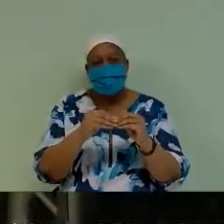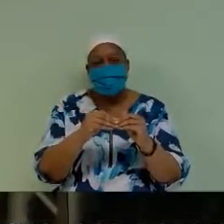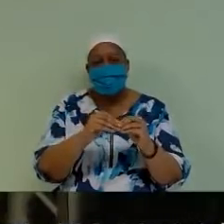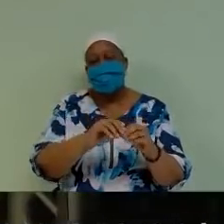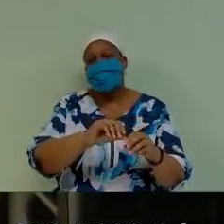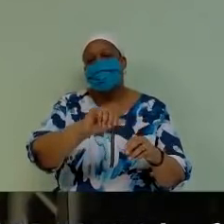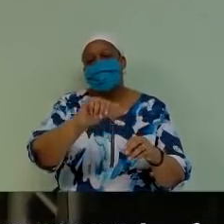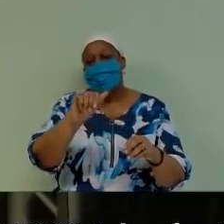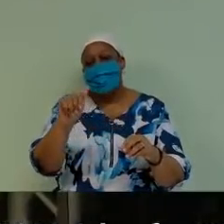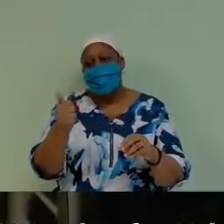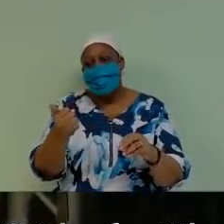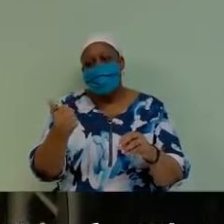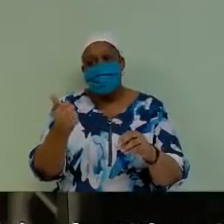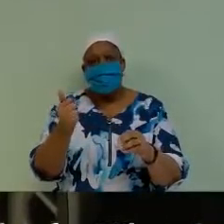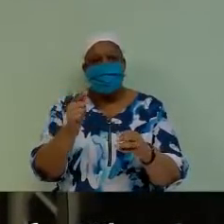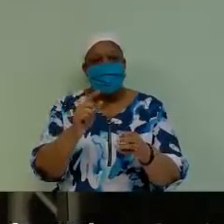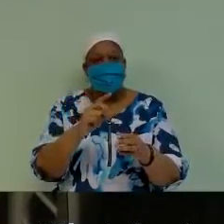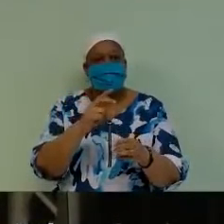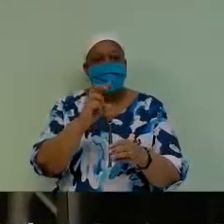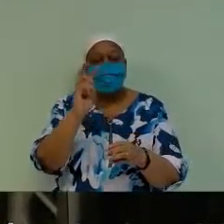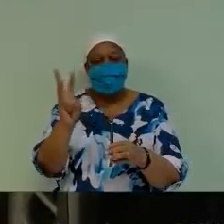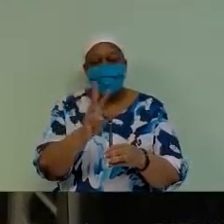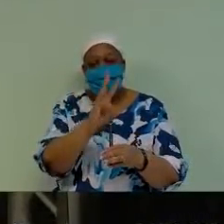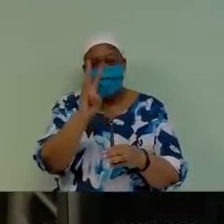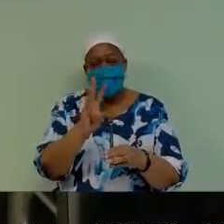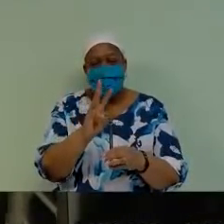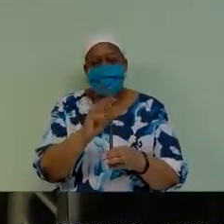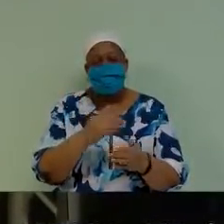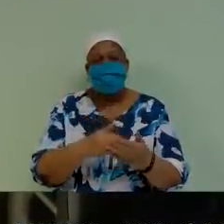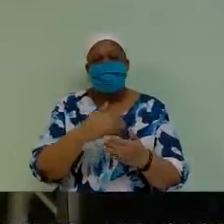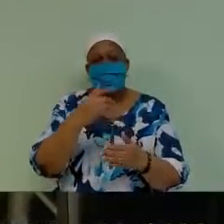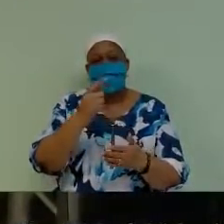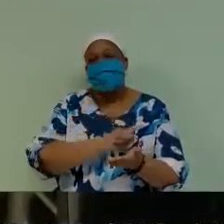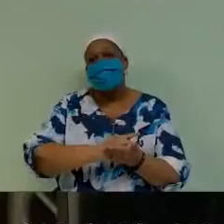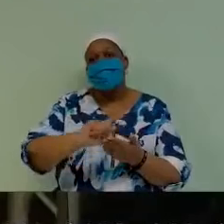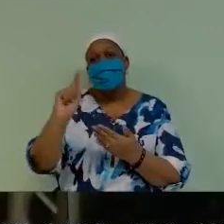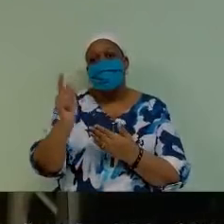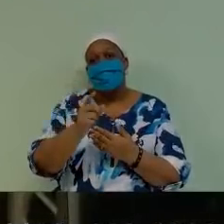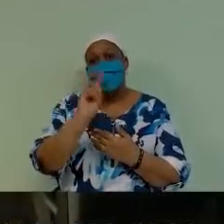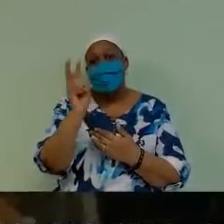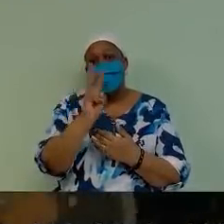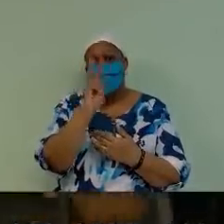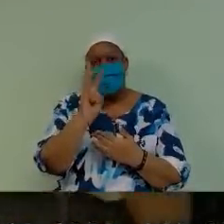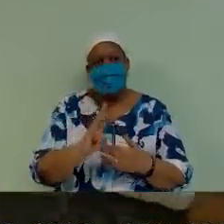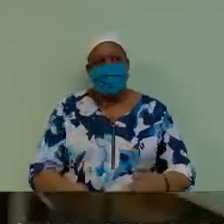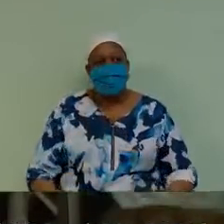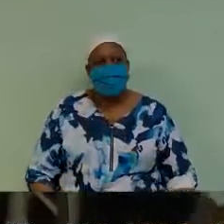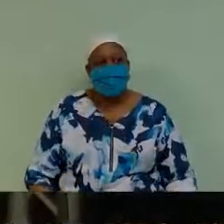no more briefing. So thank you very much, and Mr. Williams, back to you.